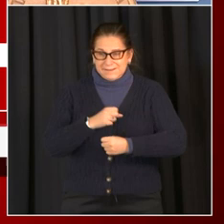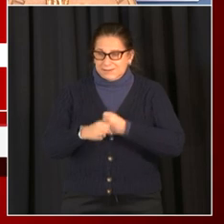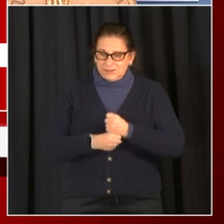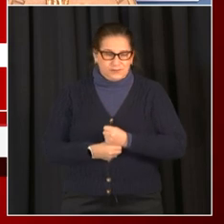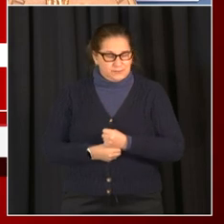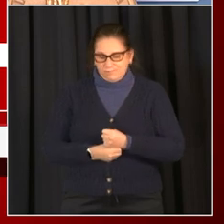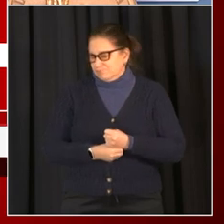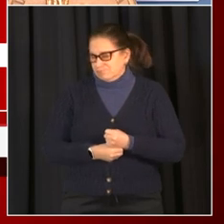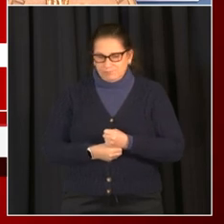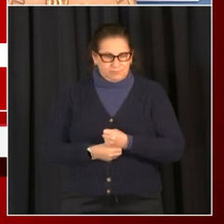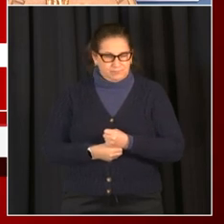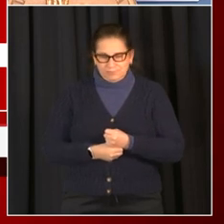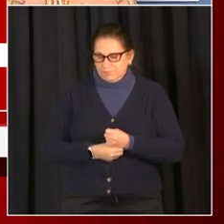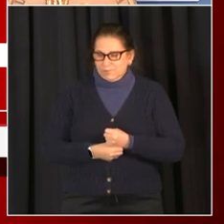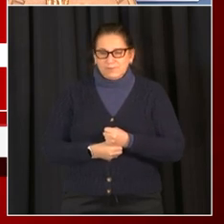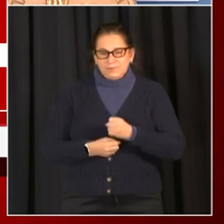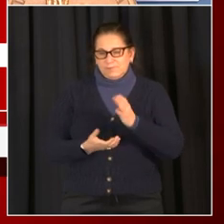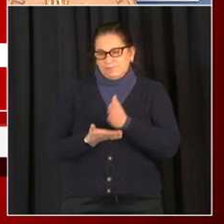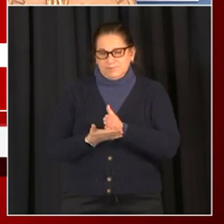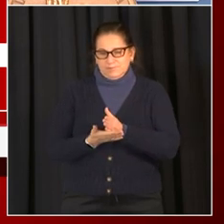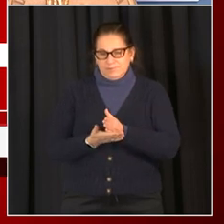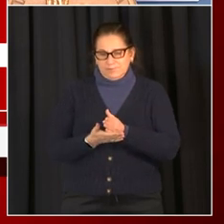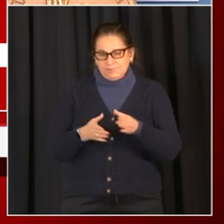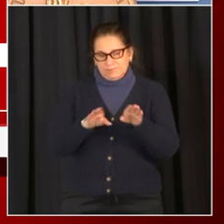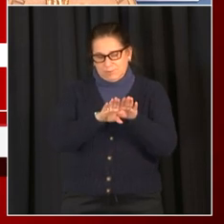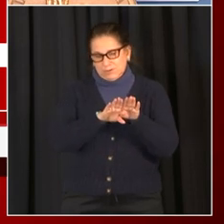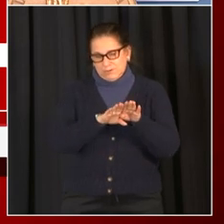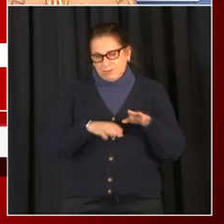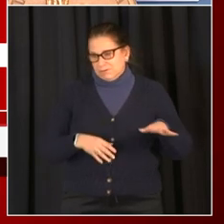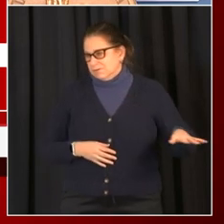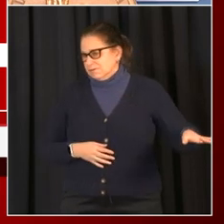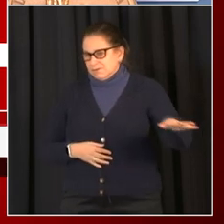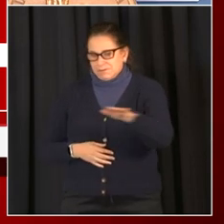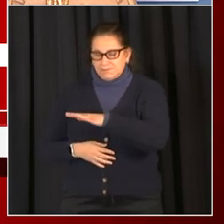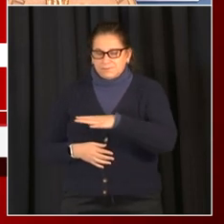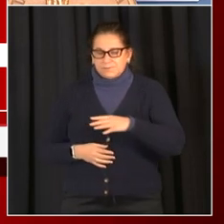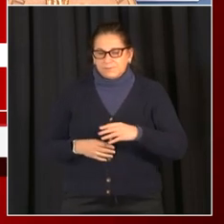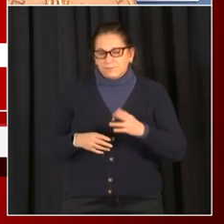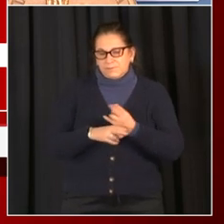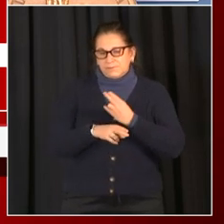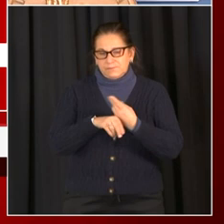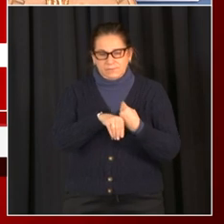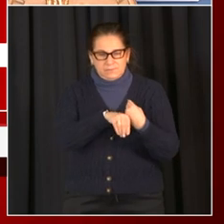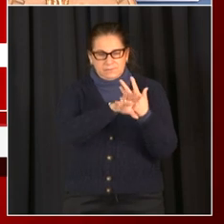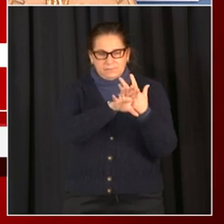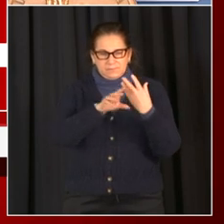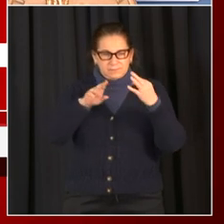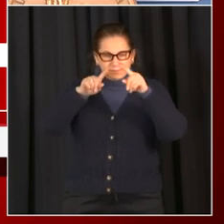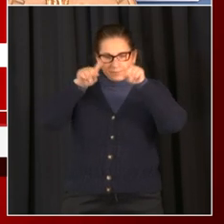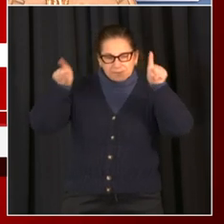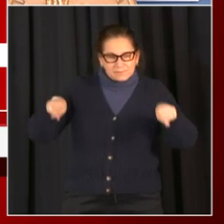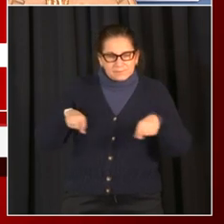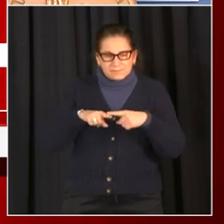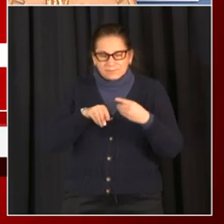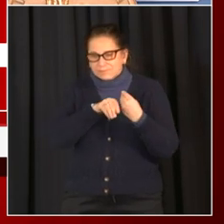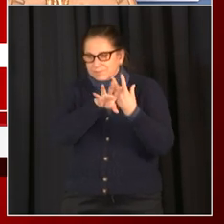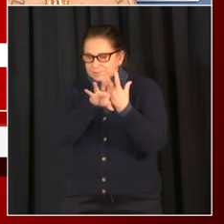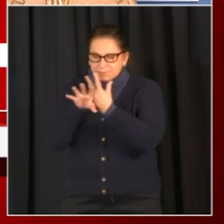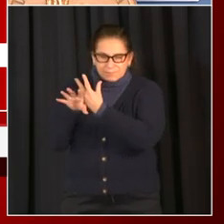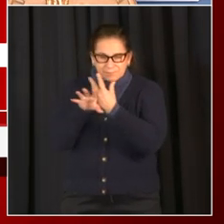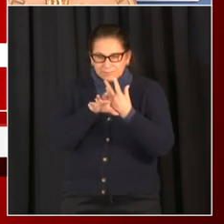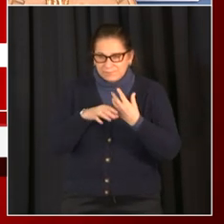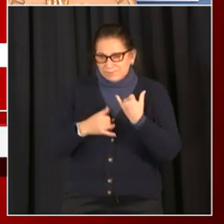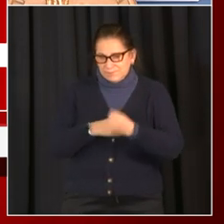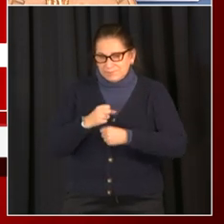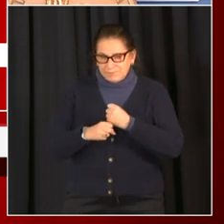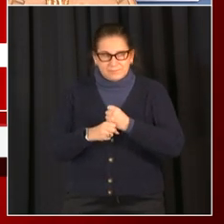choosing to go next year and not this year. We're recommending that DC residents attend virtually as